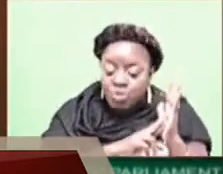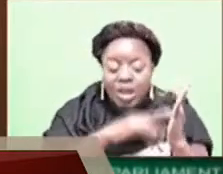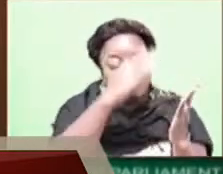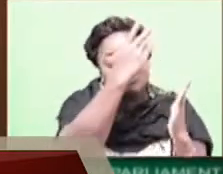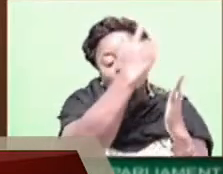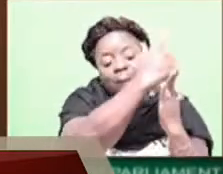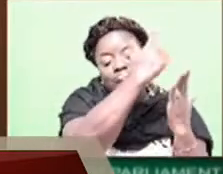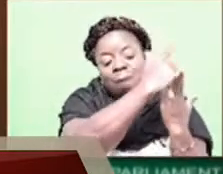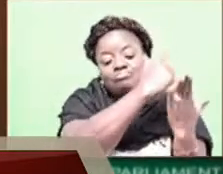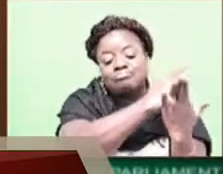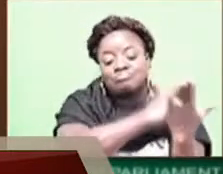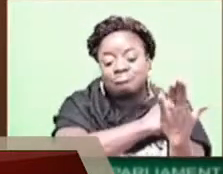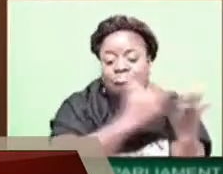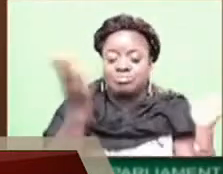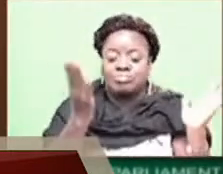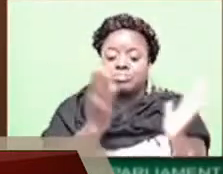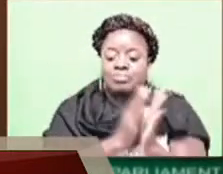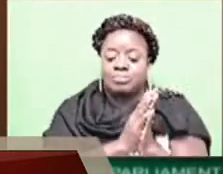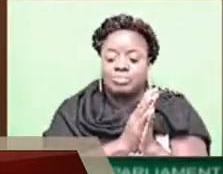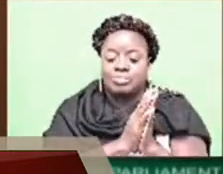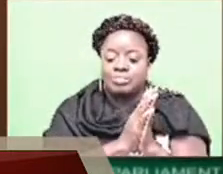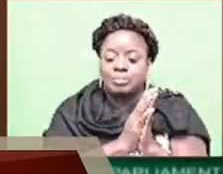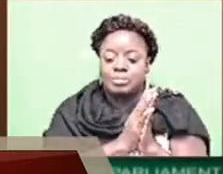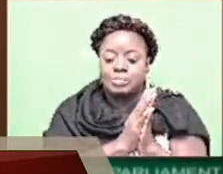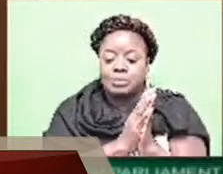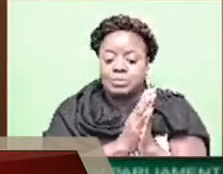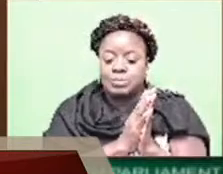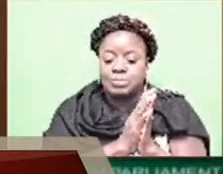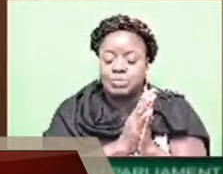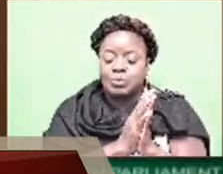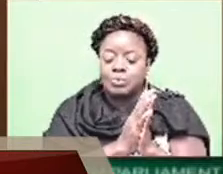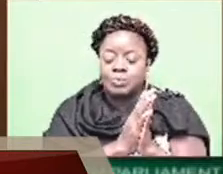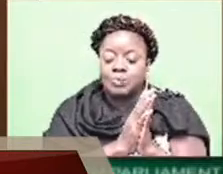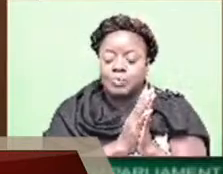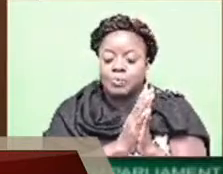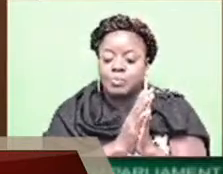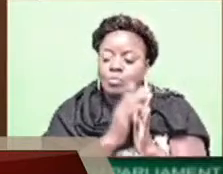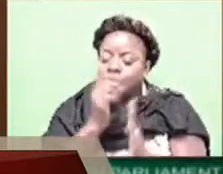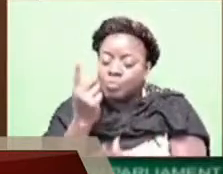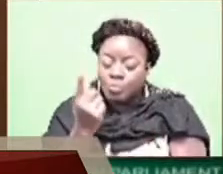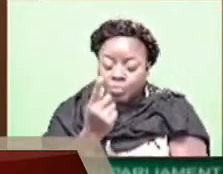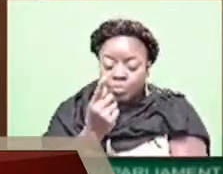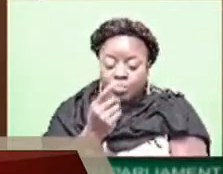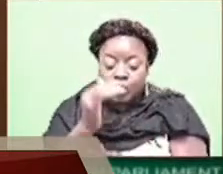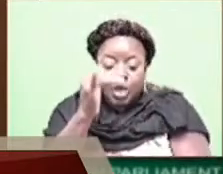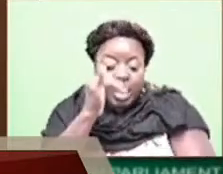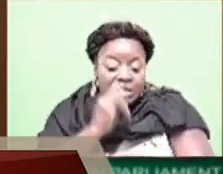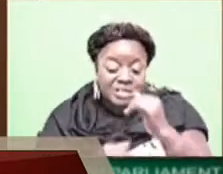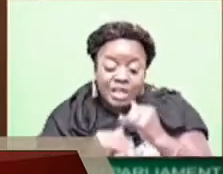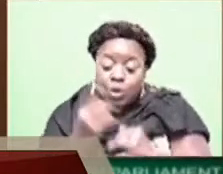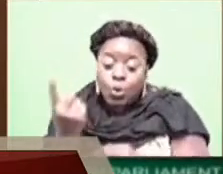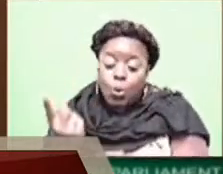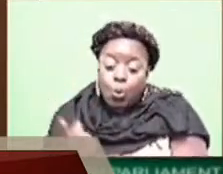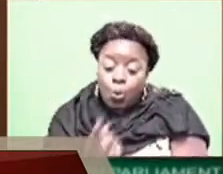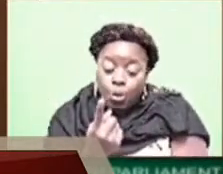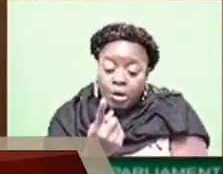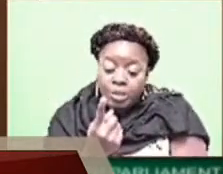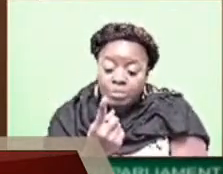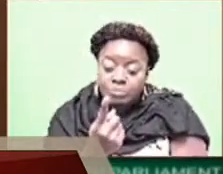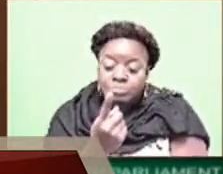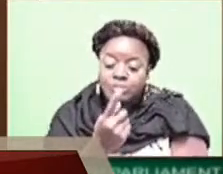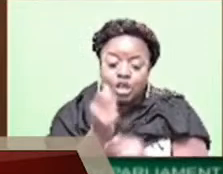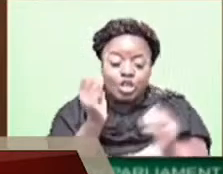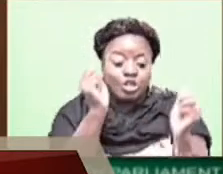Instead of being confined only under section 105.3 to an arrestable offense with a maximum